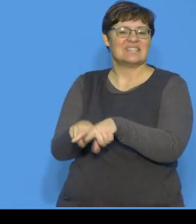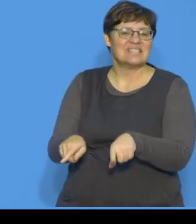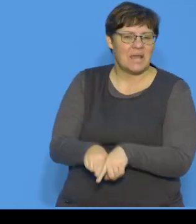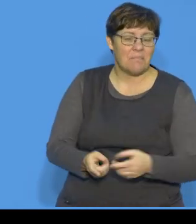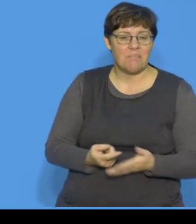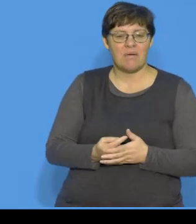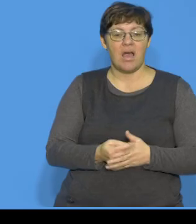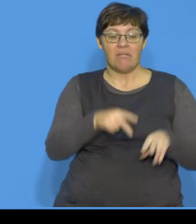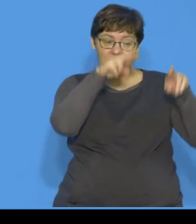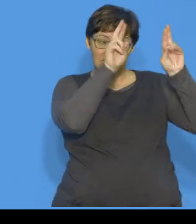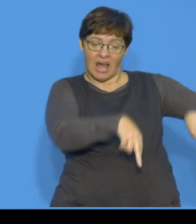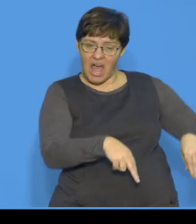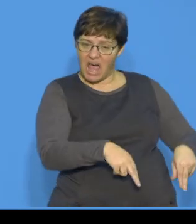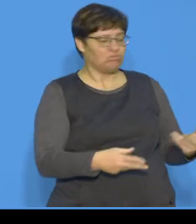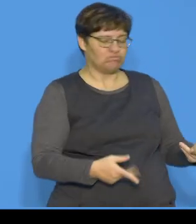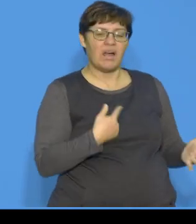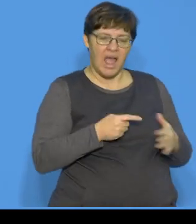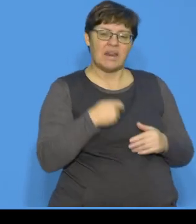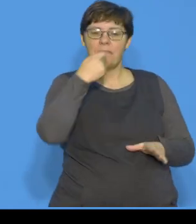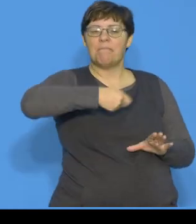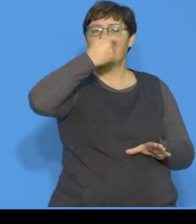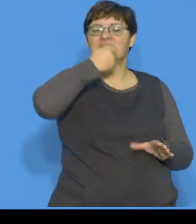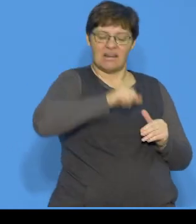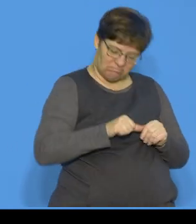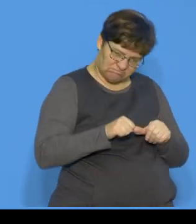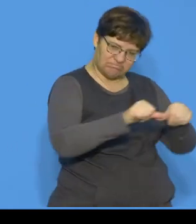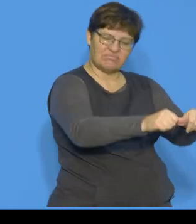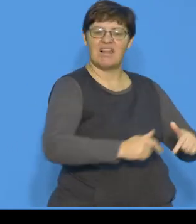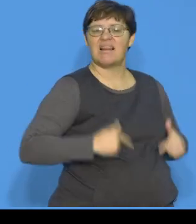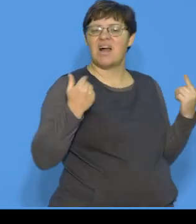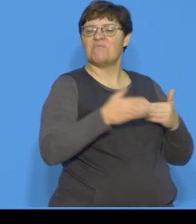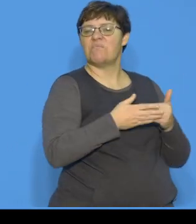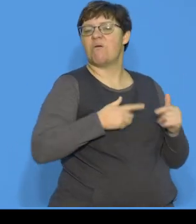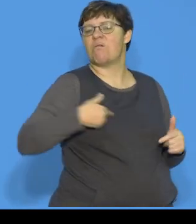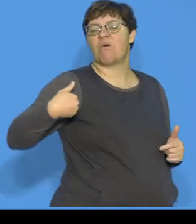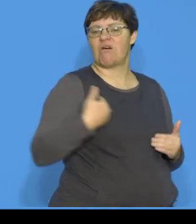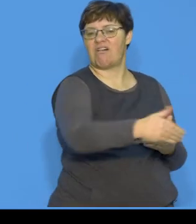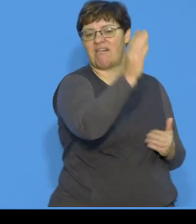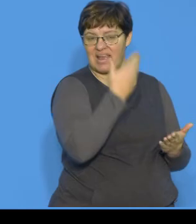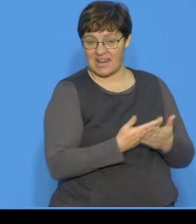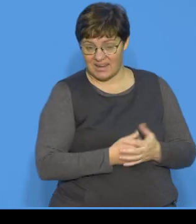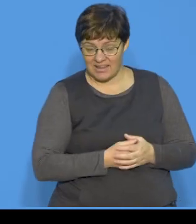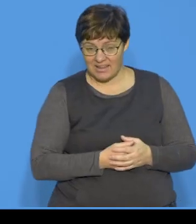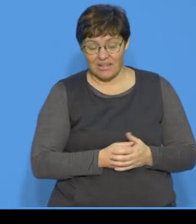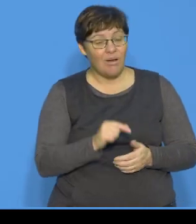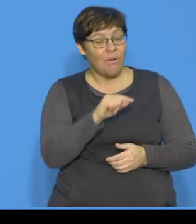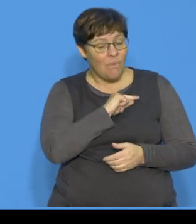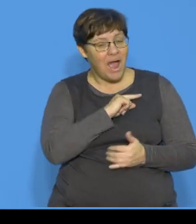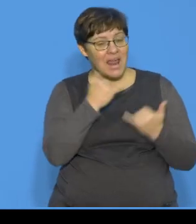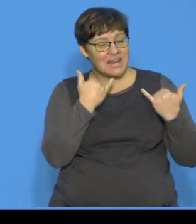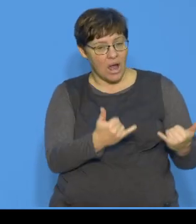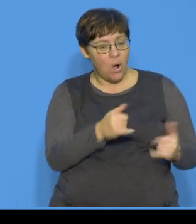as mortality with the use of medicines. And as a result, the